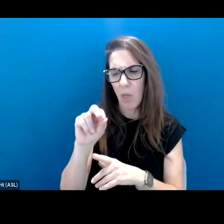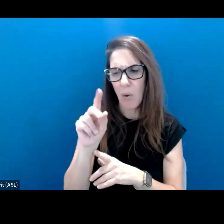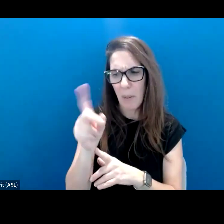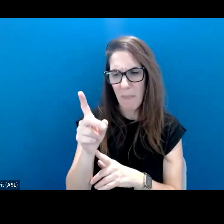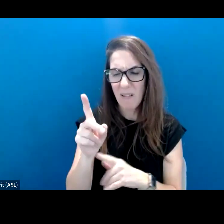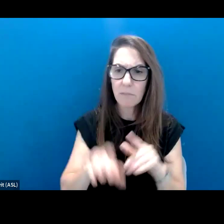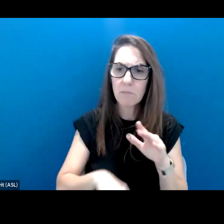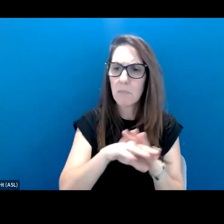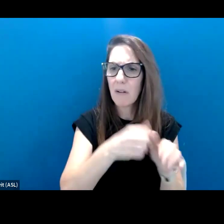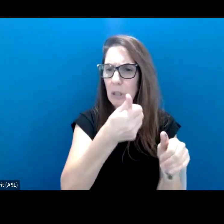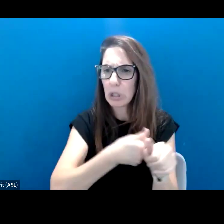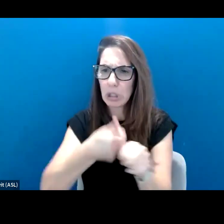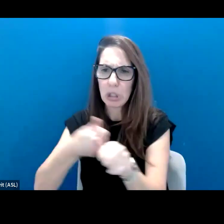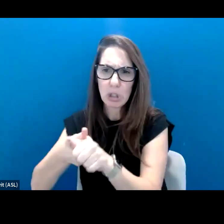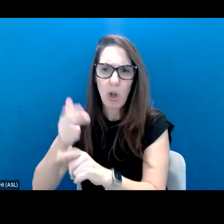be about right.